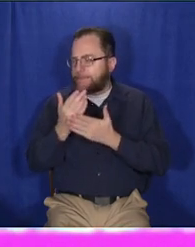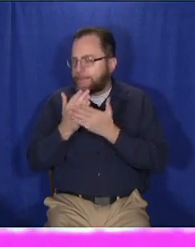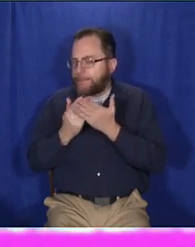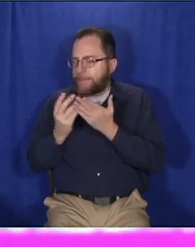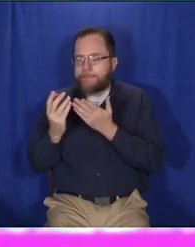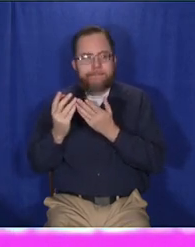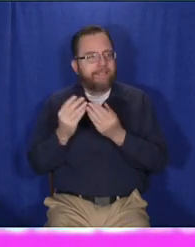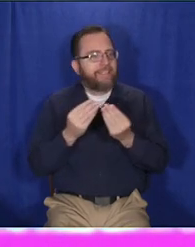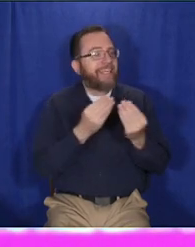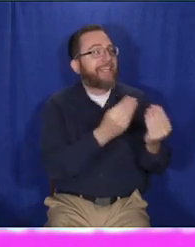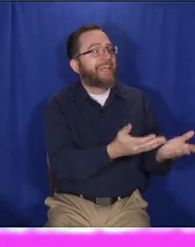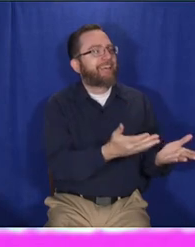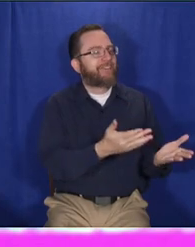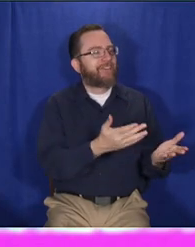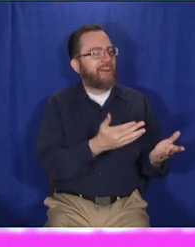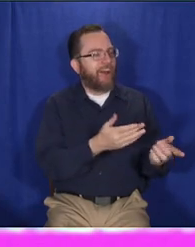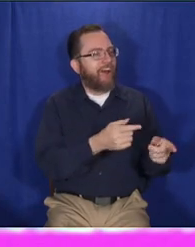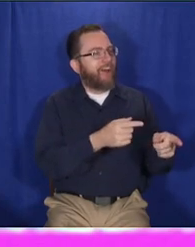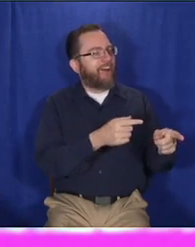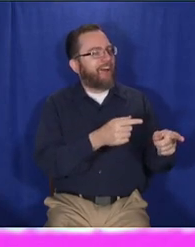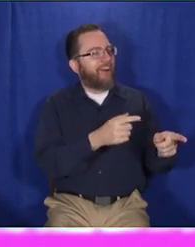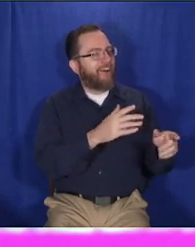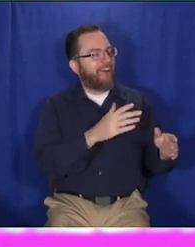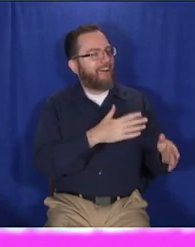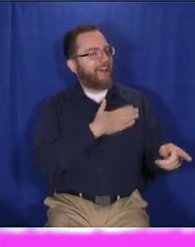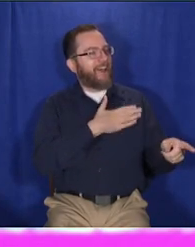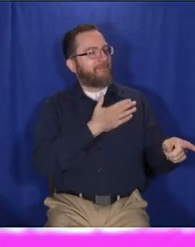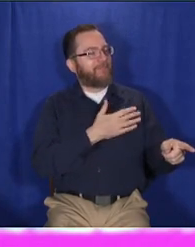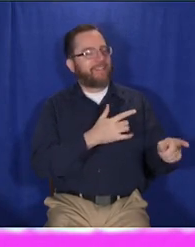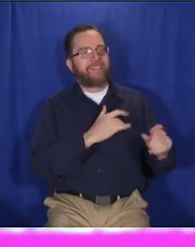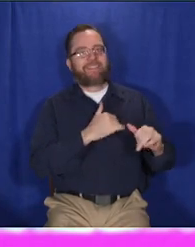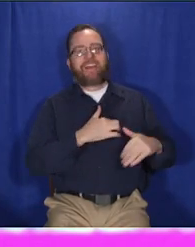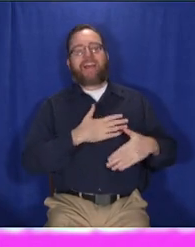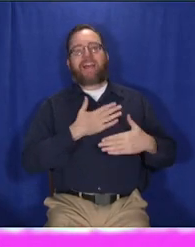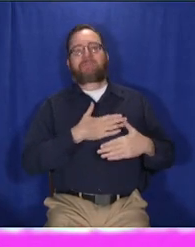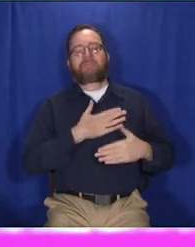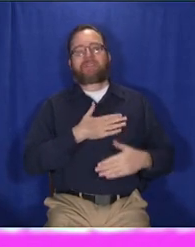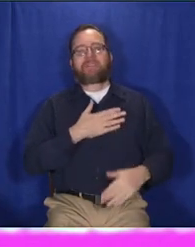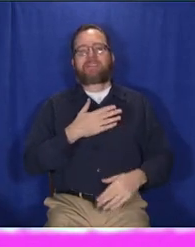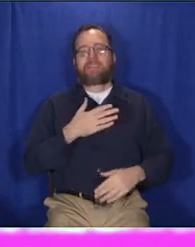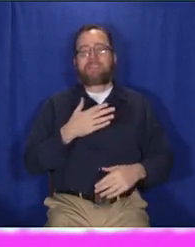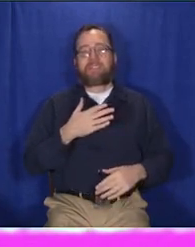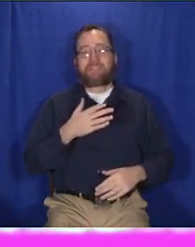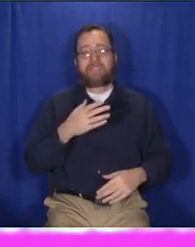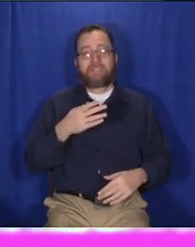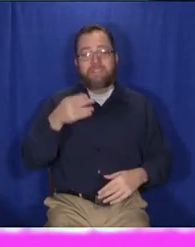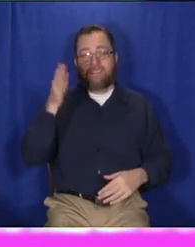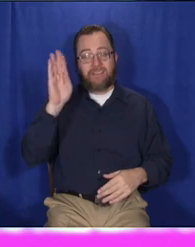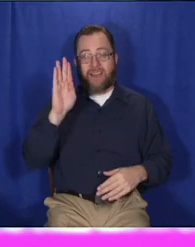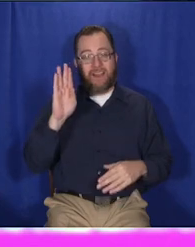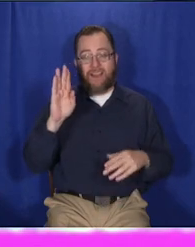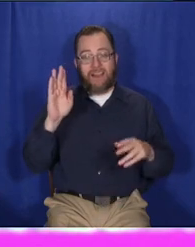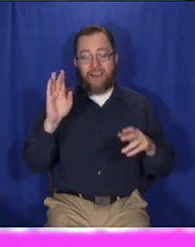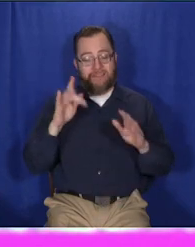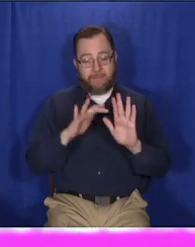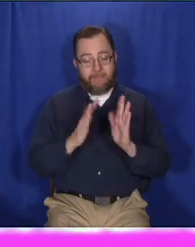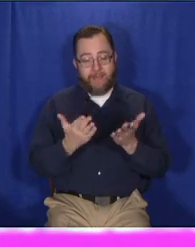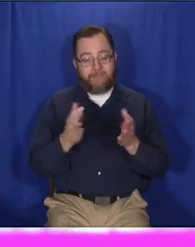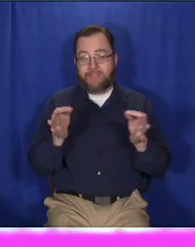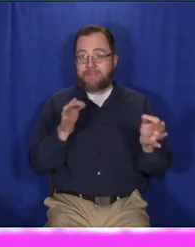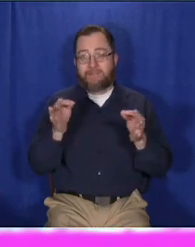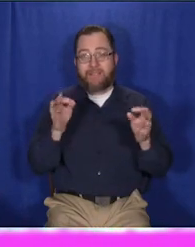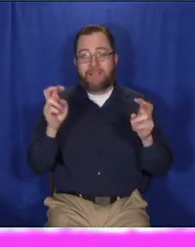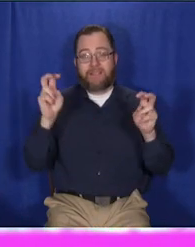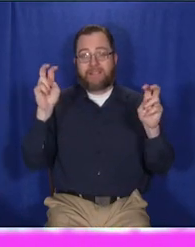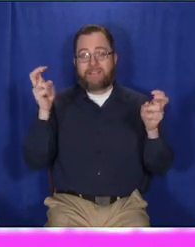joy by giving. This is why Jesus says it is more blessed to give than to receive. That word blessed is not that deep. It literally